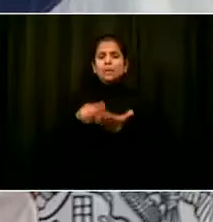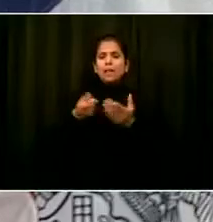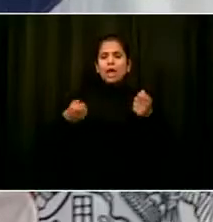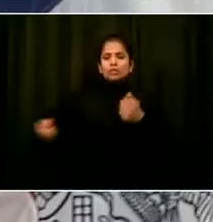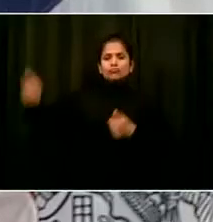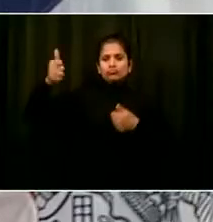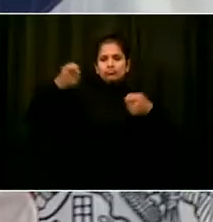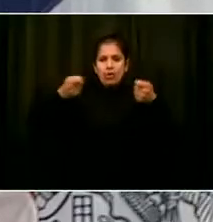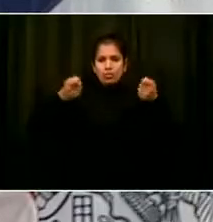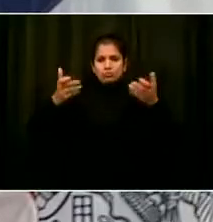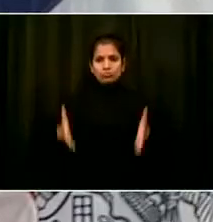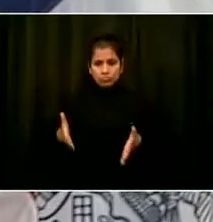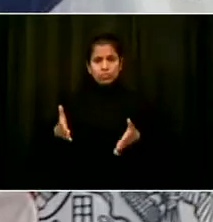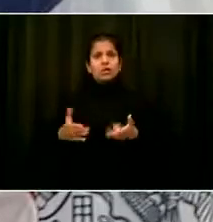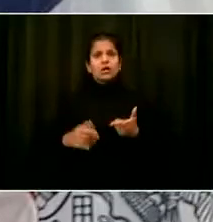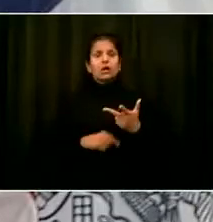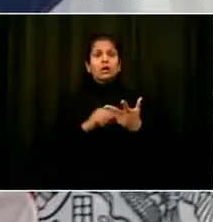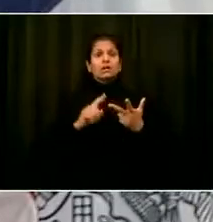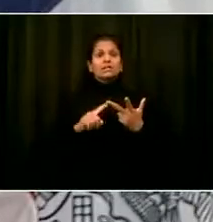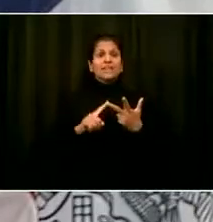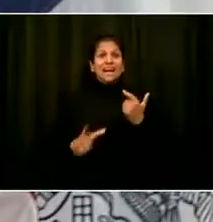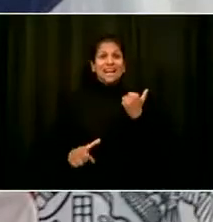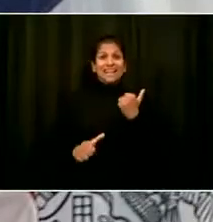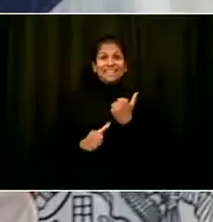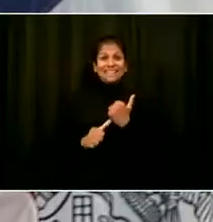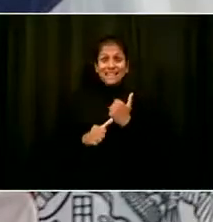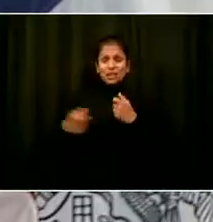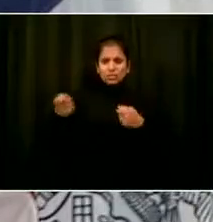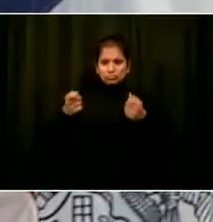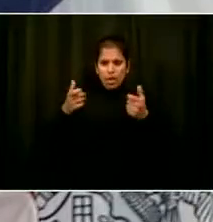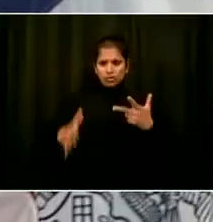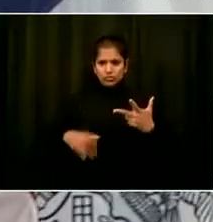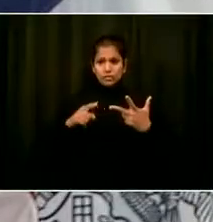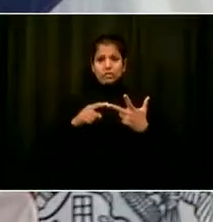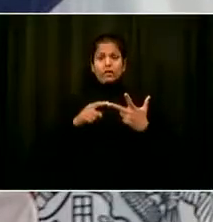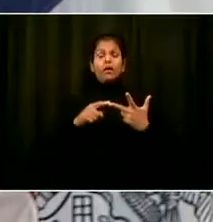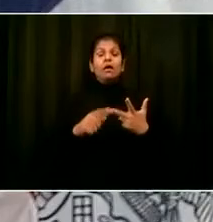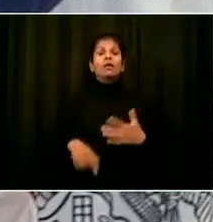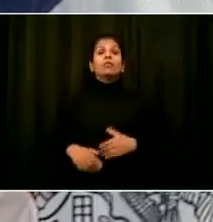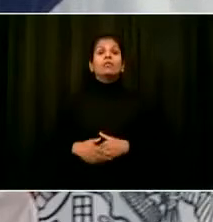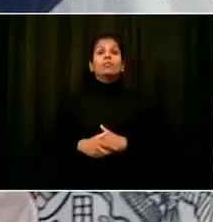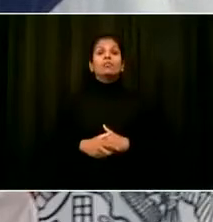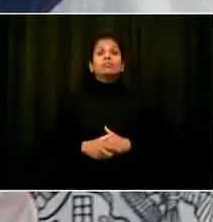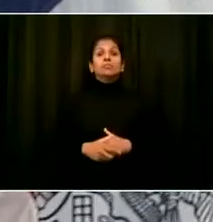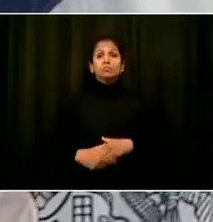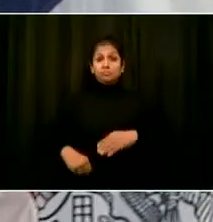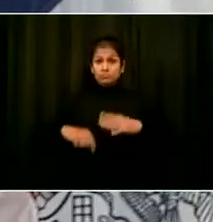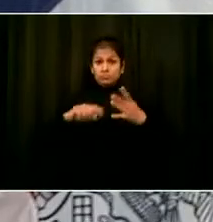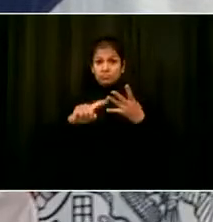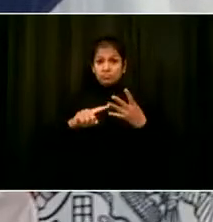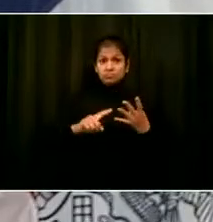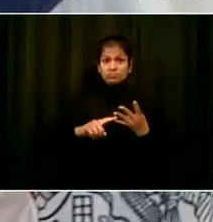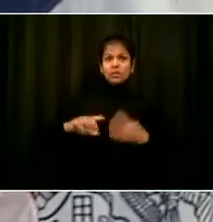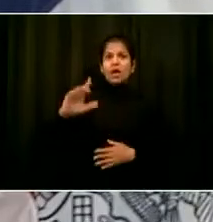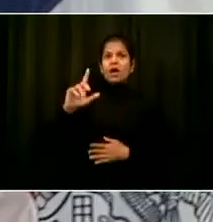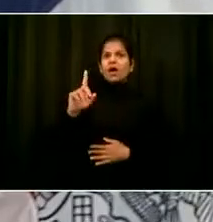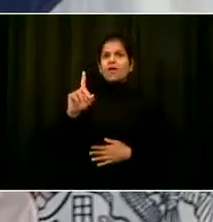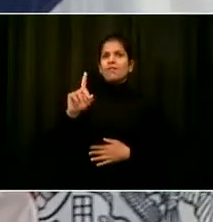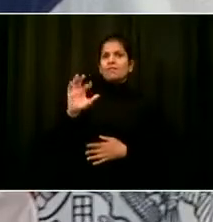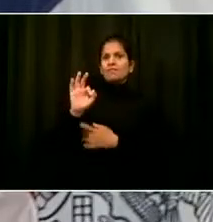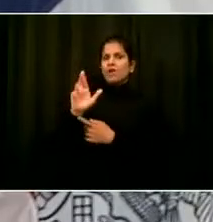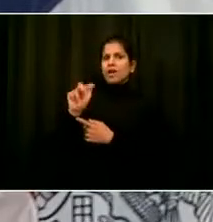Garder deputy director for City Revenue policy and planning Francisco brendisi and Senior advisor Dr J